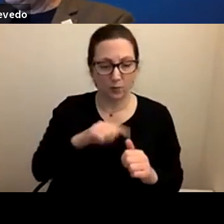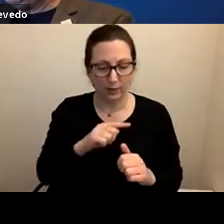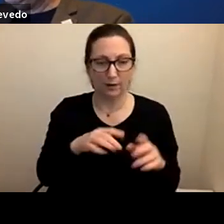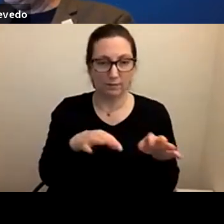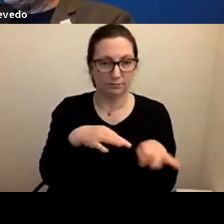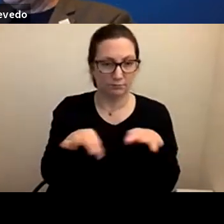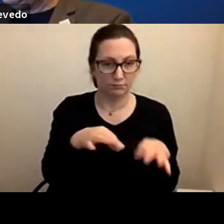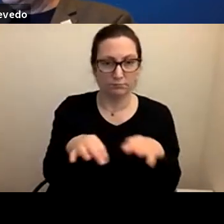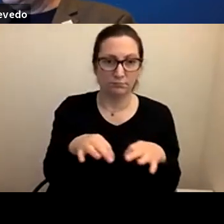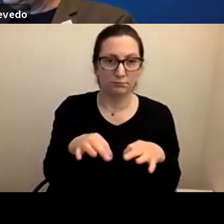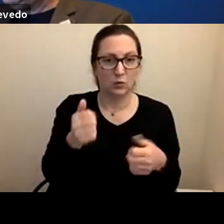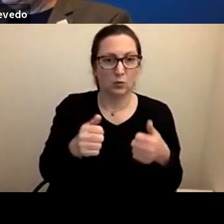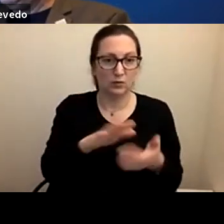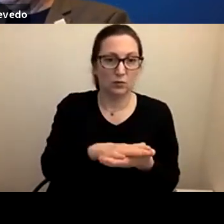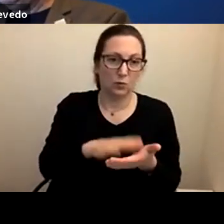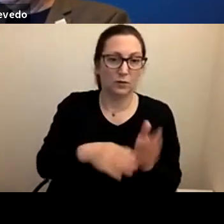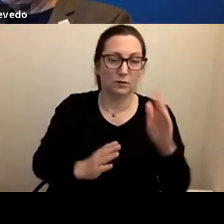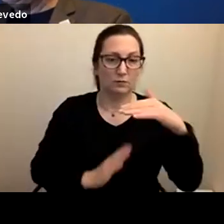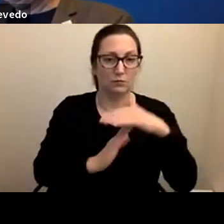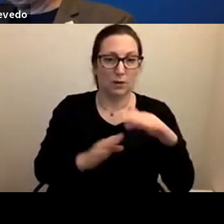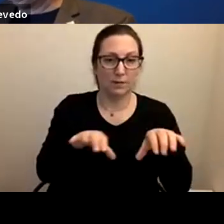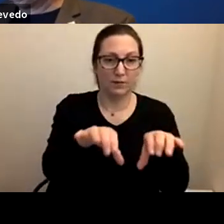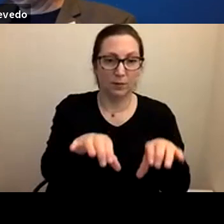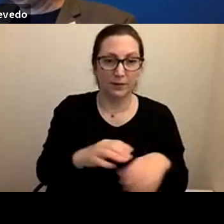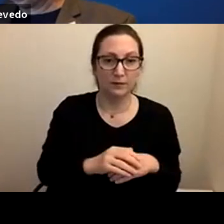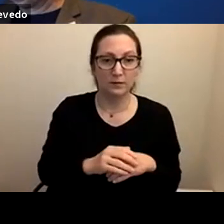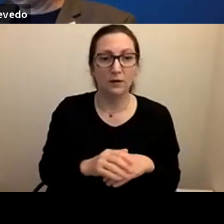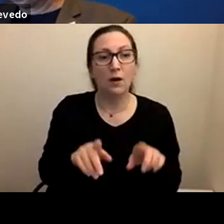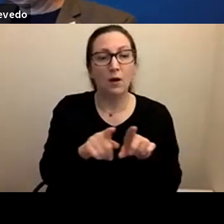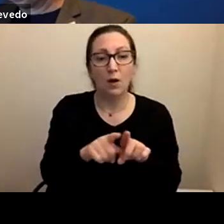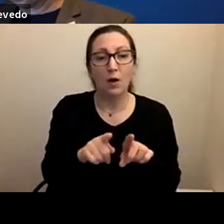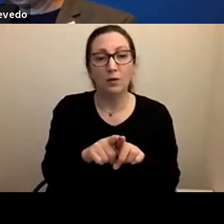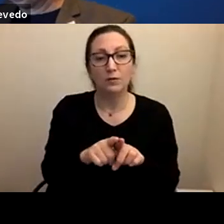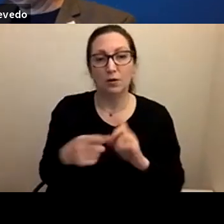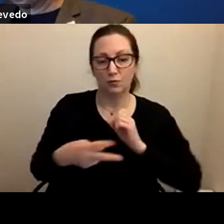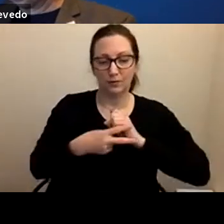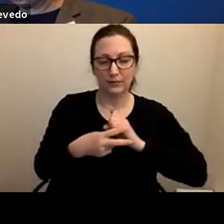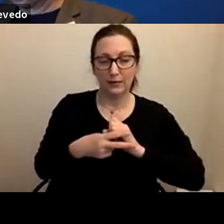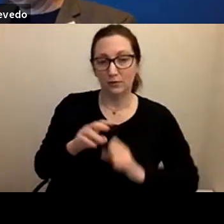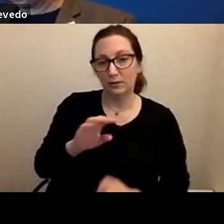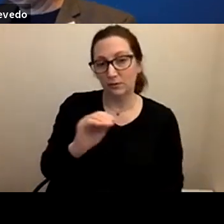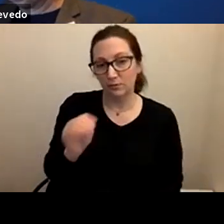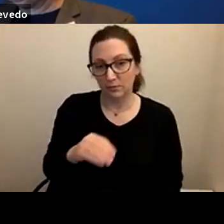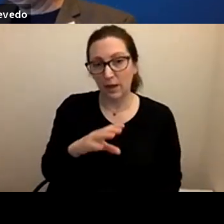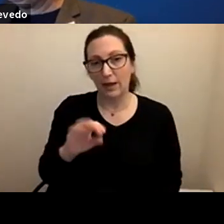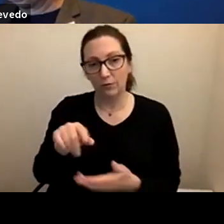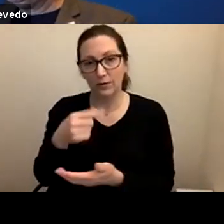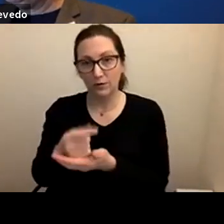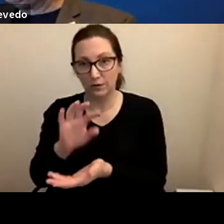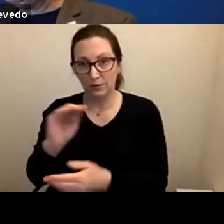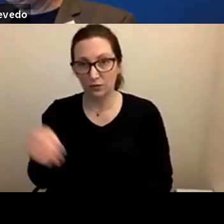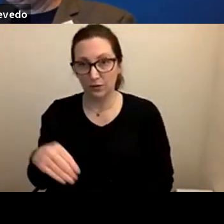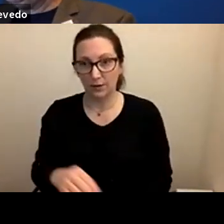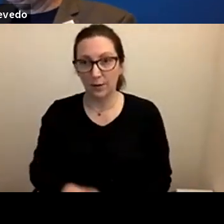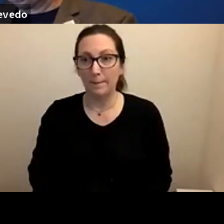schools are the highest performing. I would also say retention rate and graduation rates, of course.